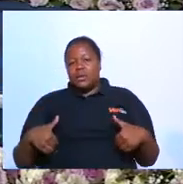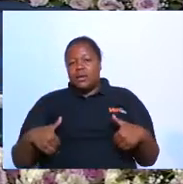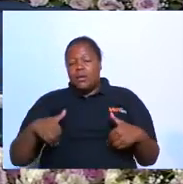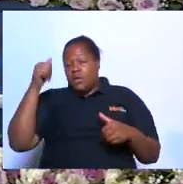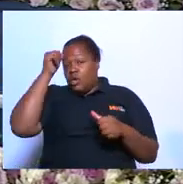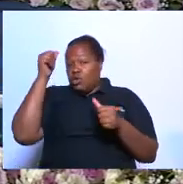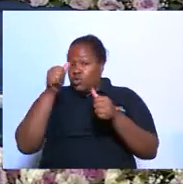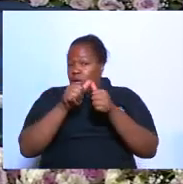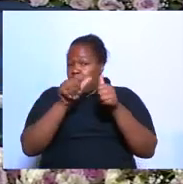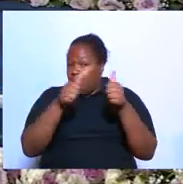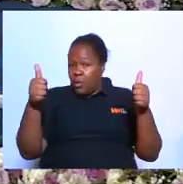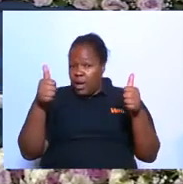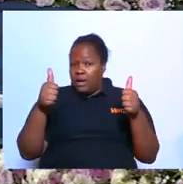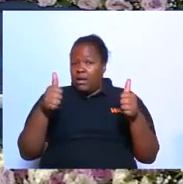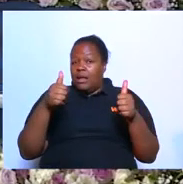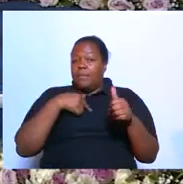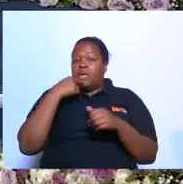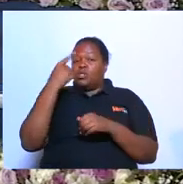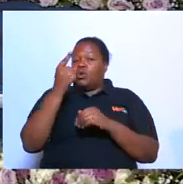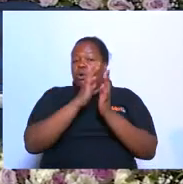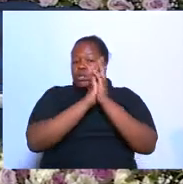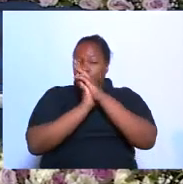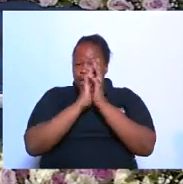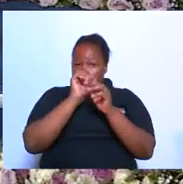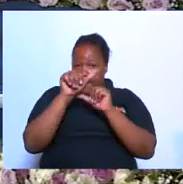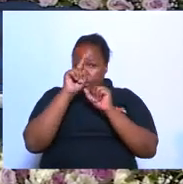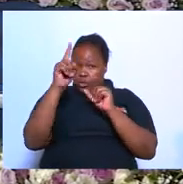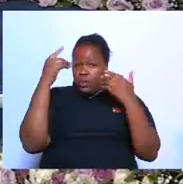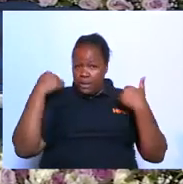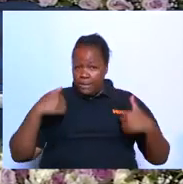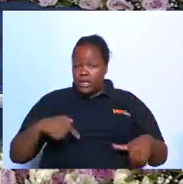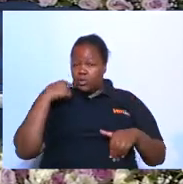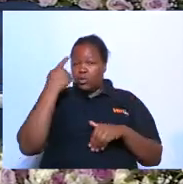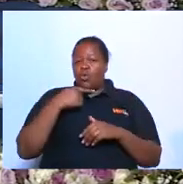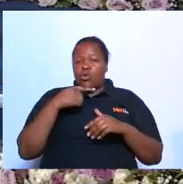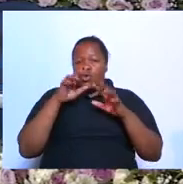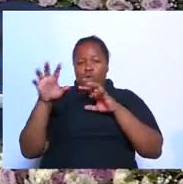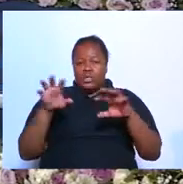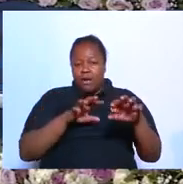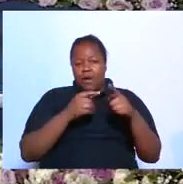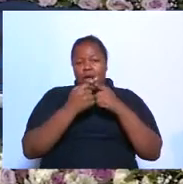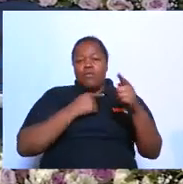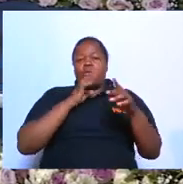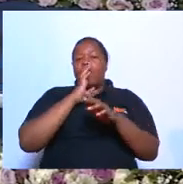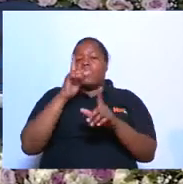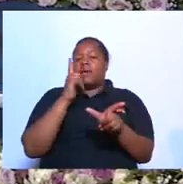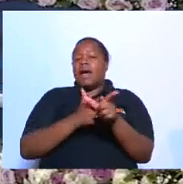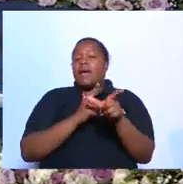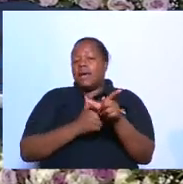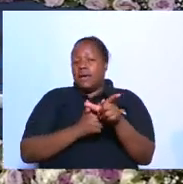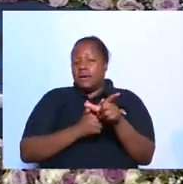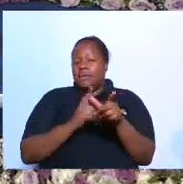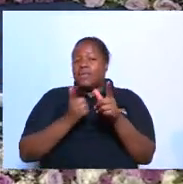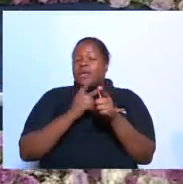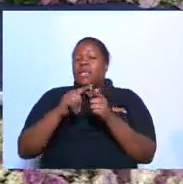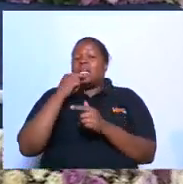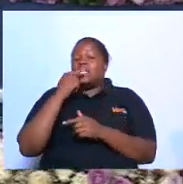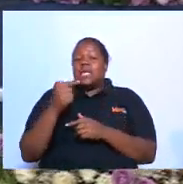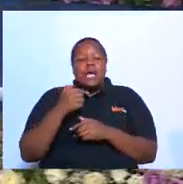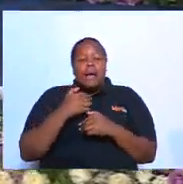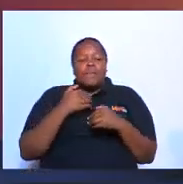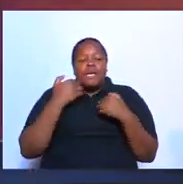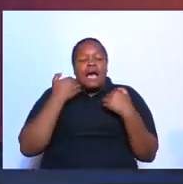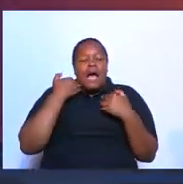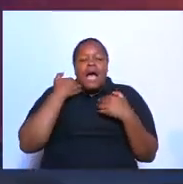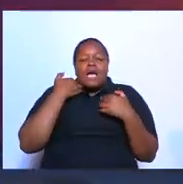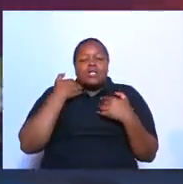remember I told you the story about a person who was struggling uh coming out of being a gay and then he said I don't want to meet